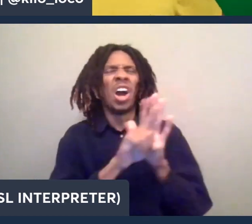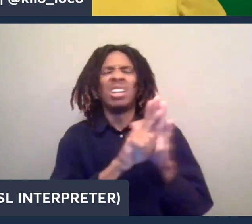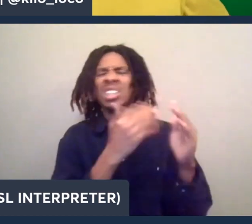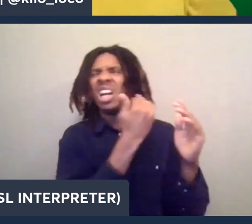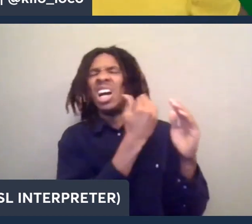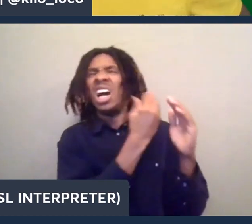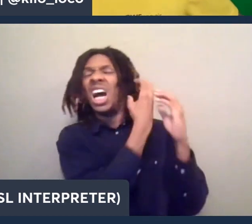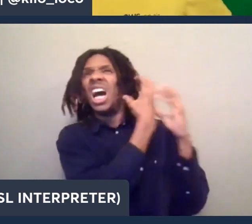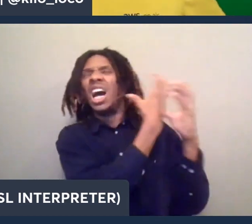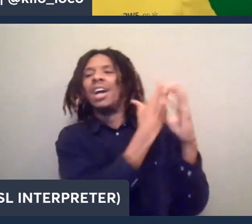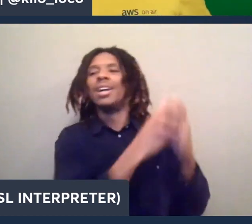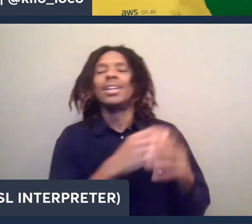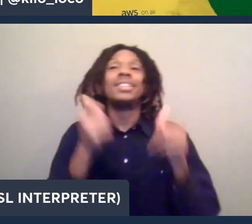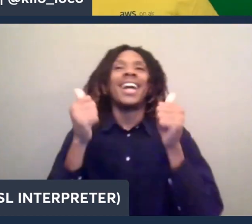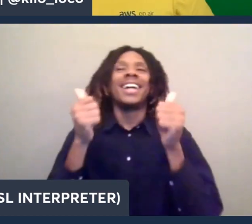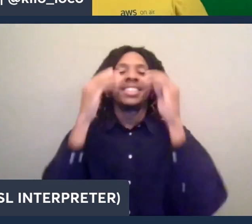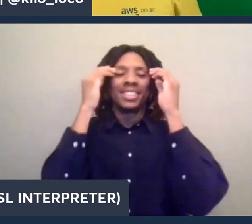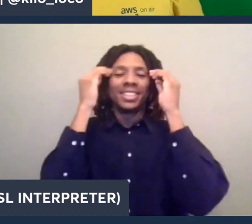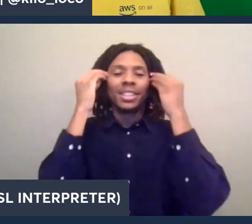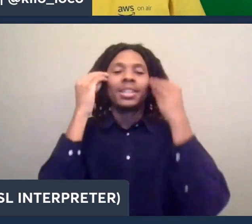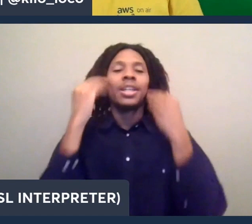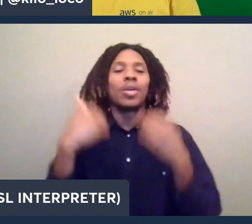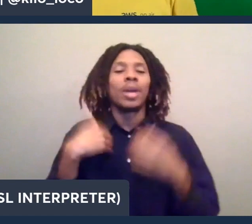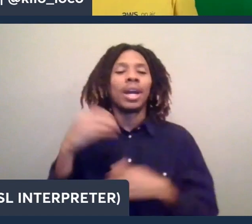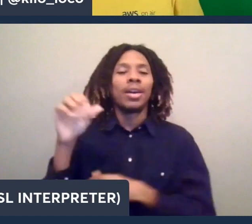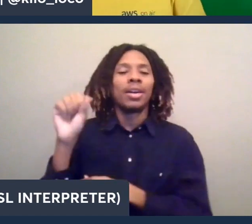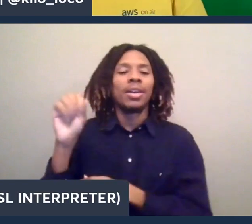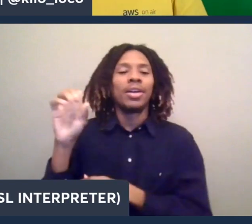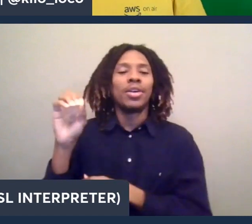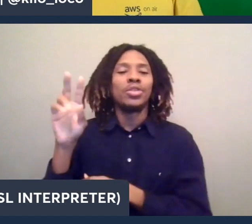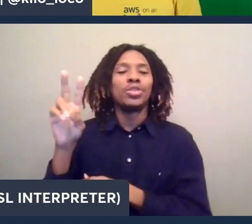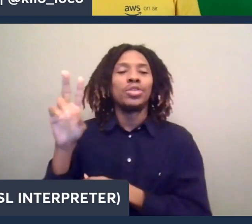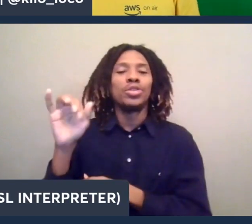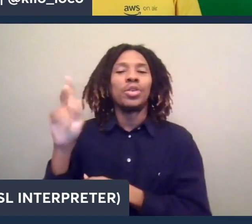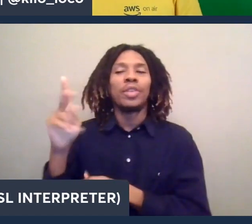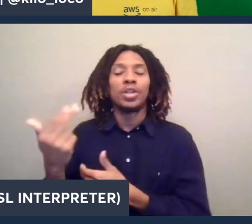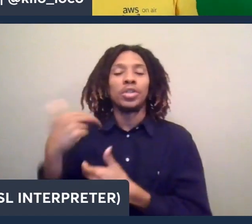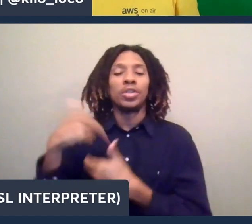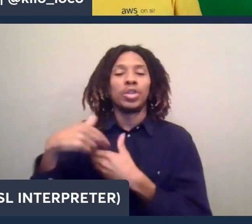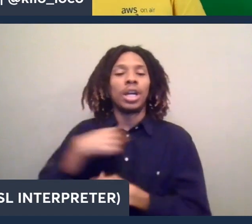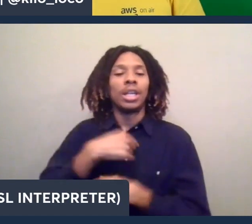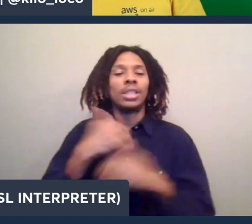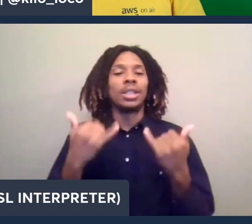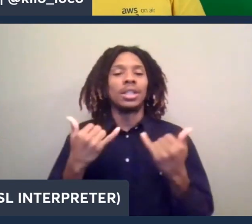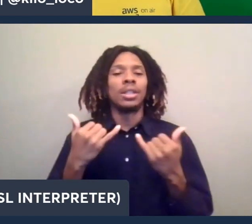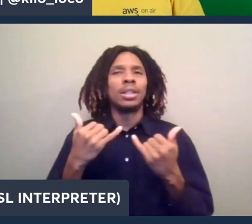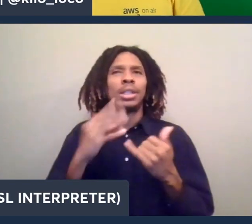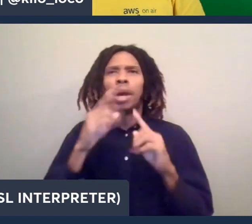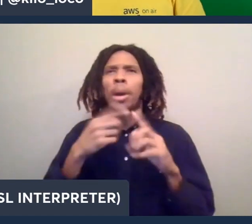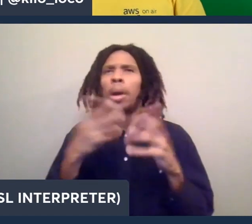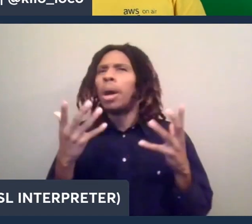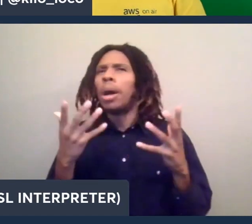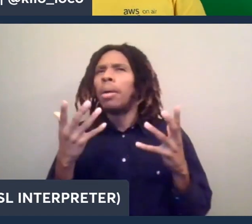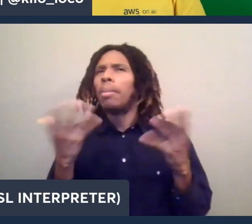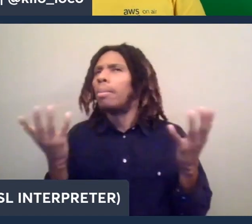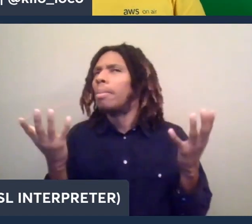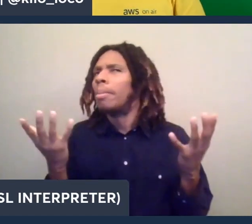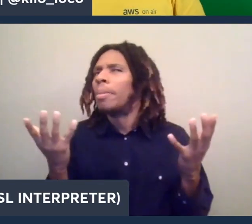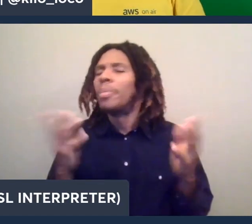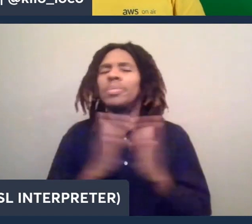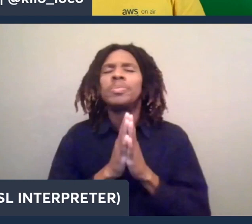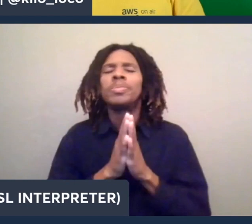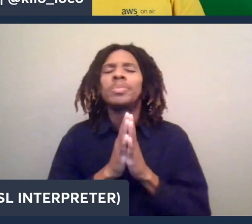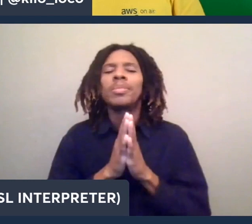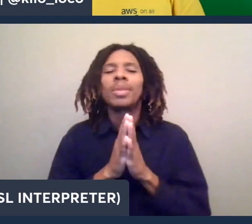Okay, excellent. So we have Souvik joining us here today to tell us about what? Souvik, well, you know what? All